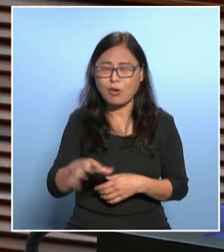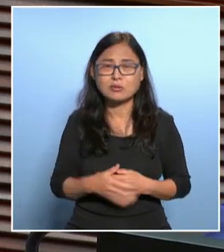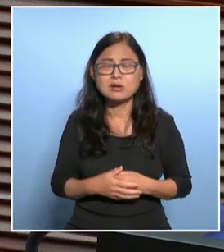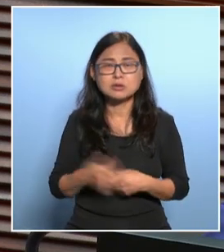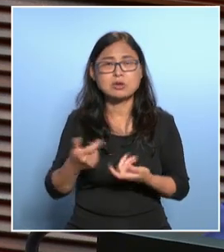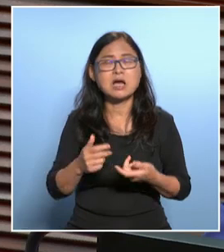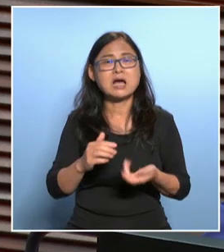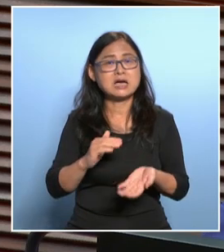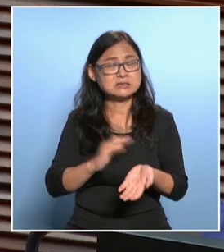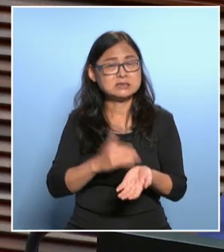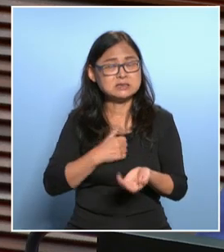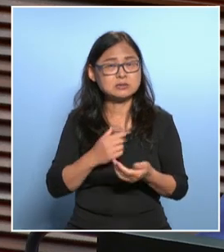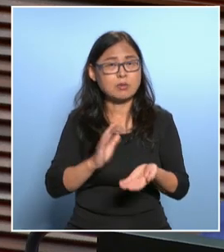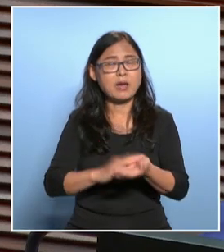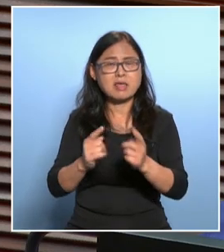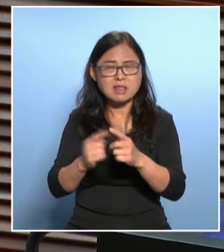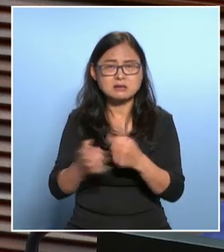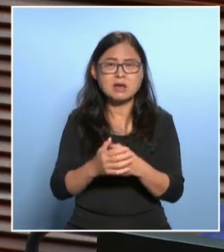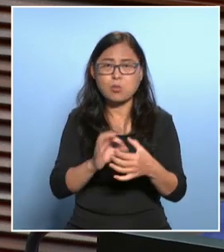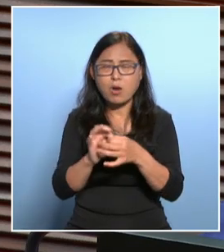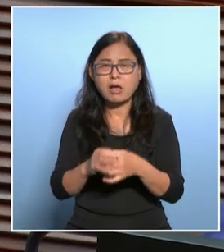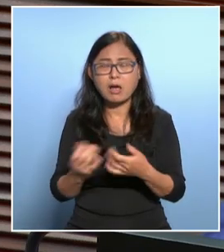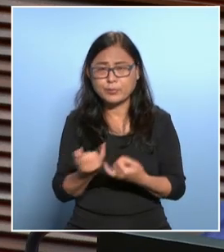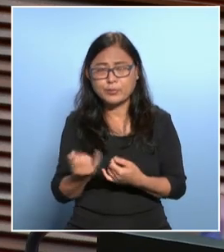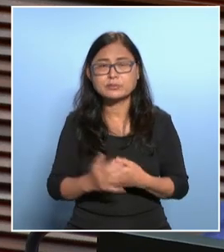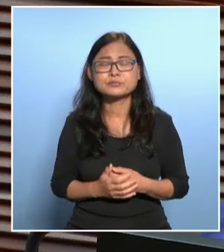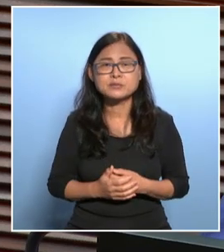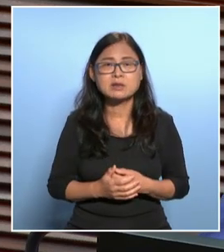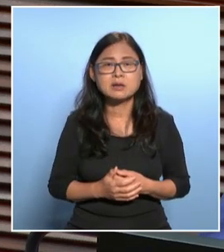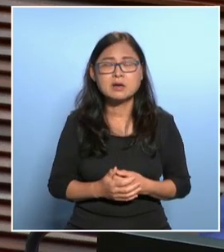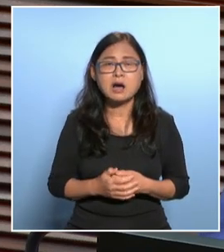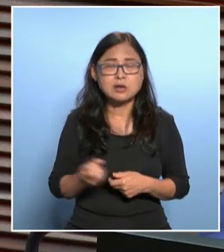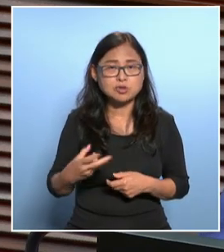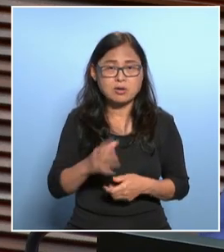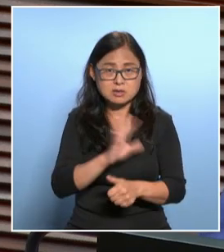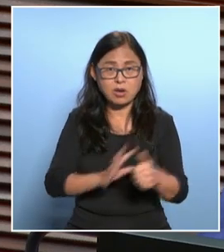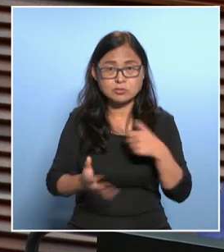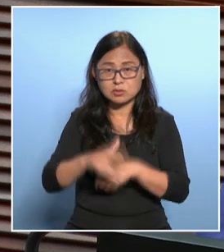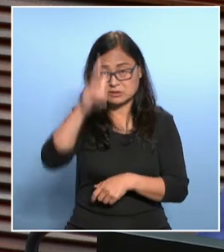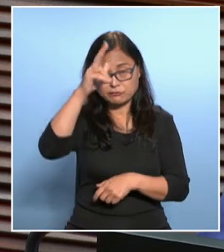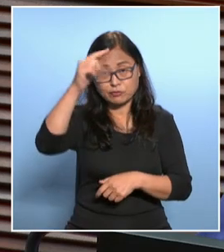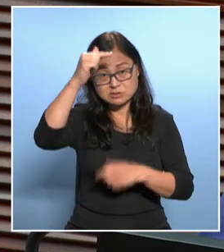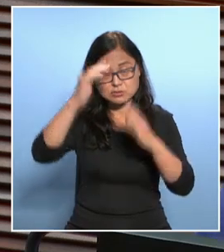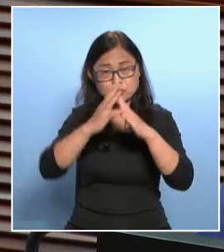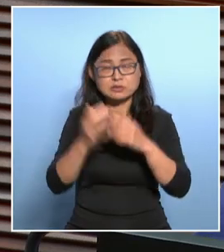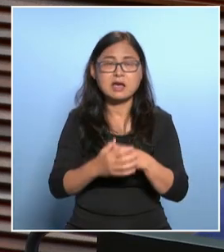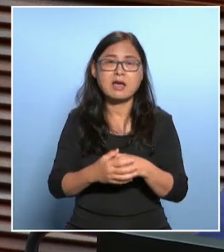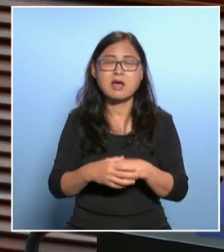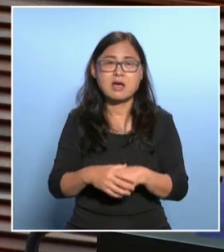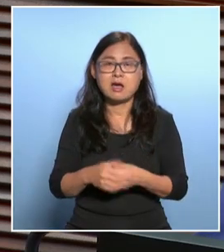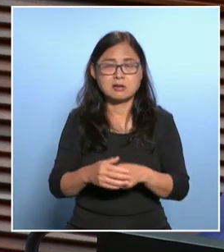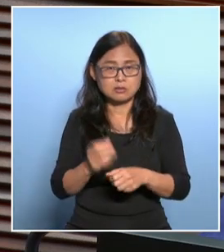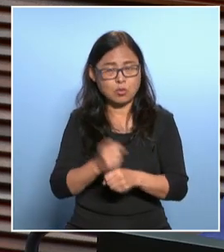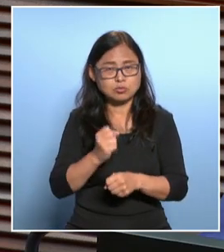Like what Dr. Lam just said, it may take a long time to explain to patients. This can affect their relationship